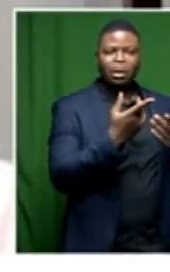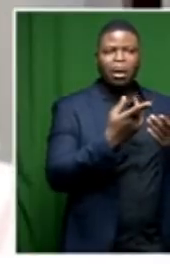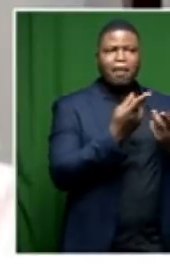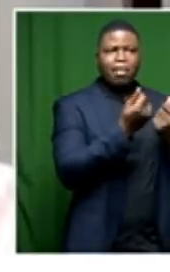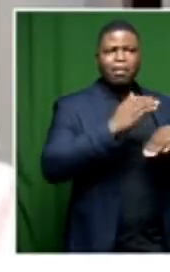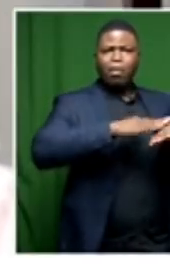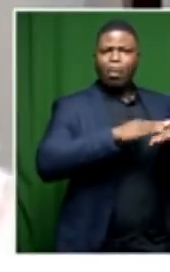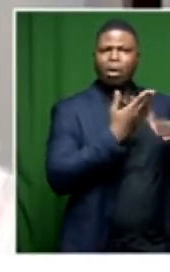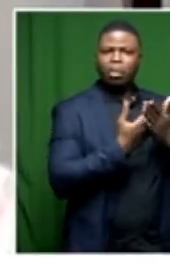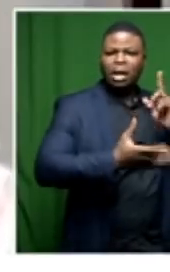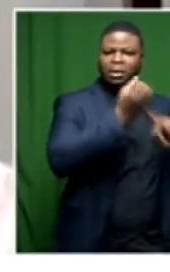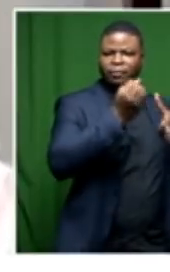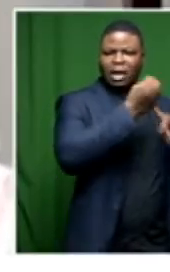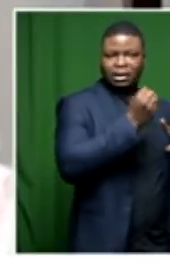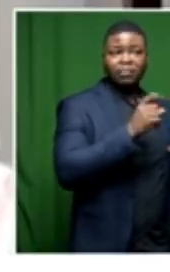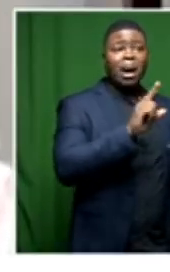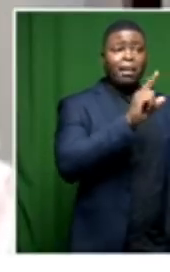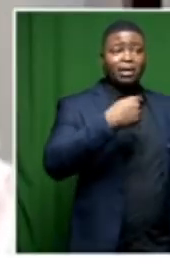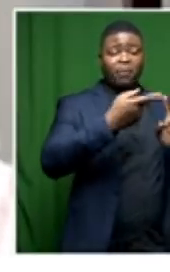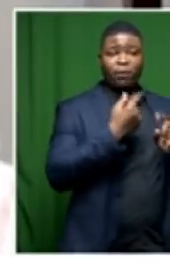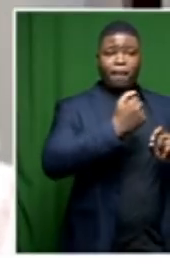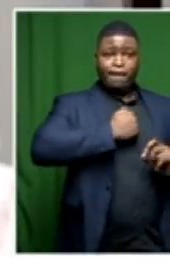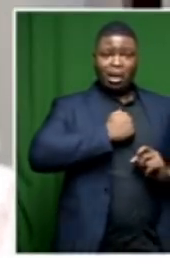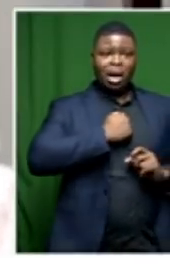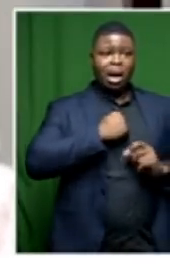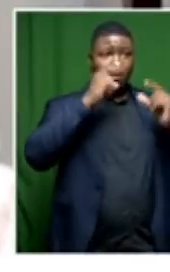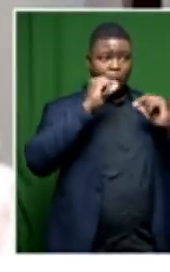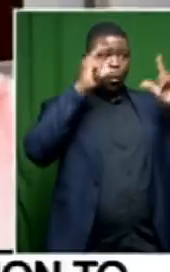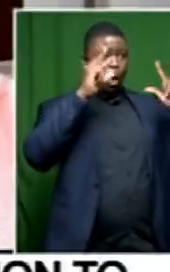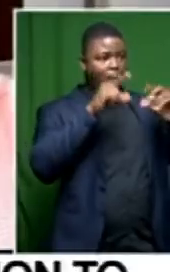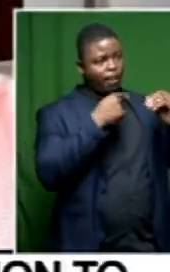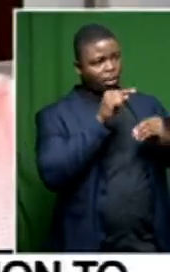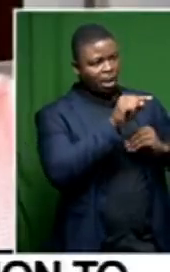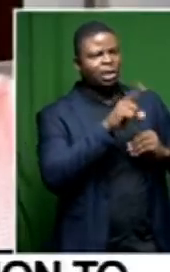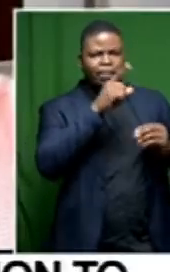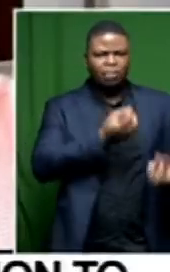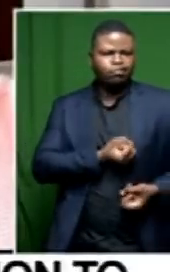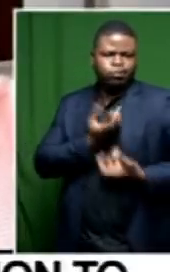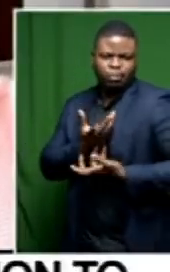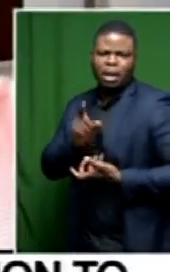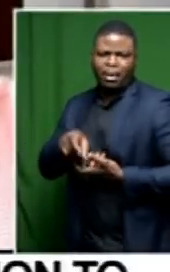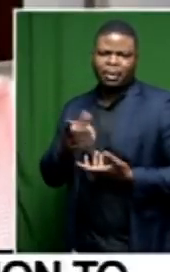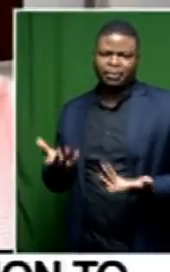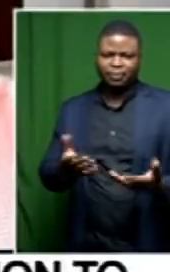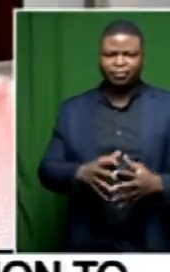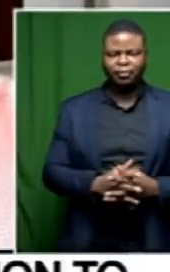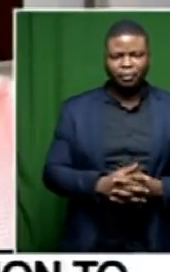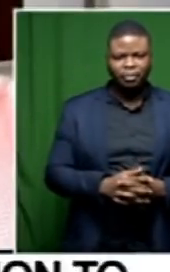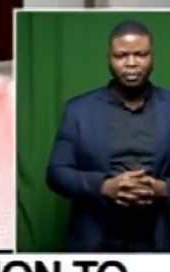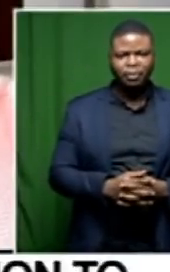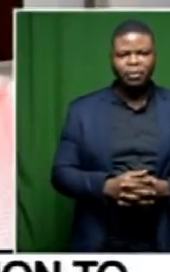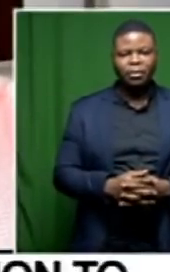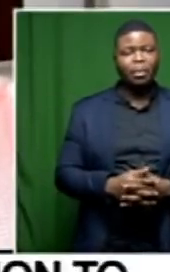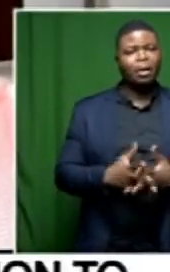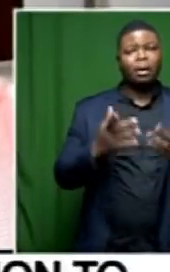it comes to my knowledge, there is a responsibility to declare. So let me ask it more specifically then in terms of